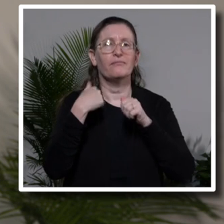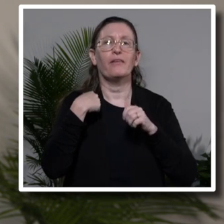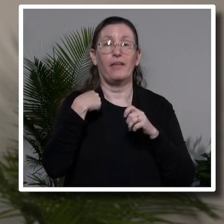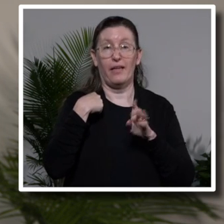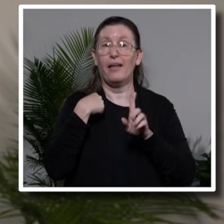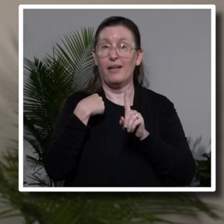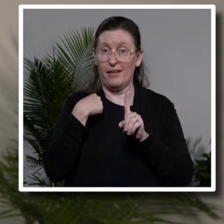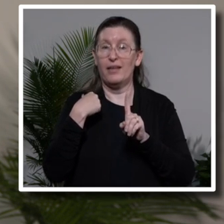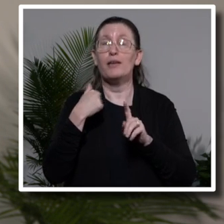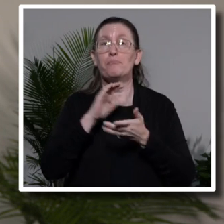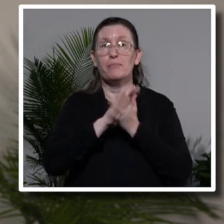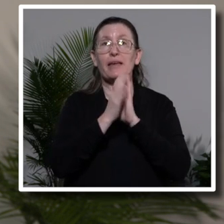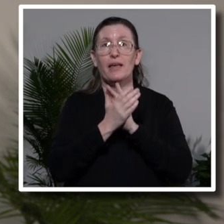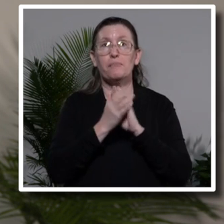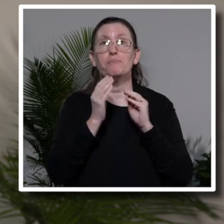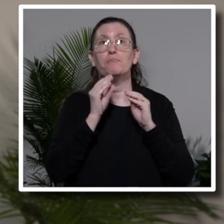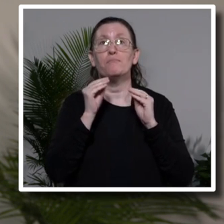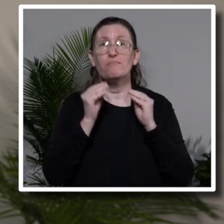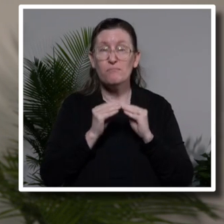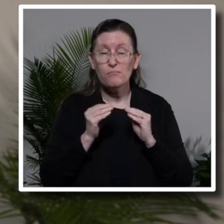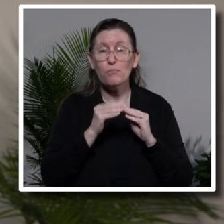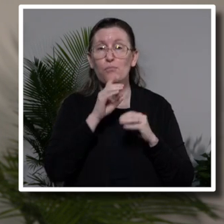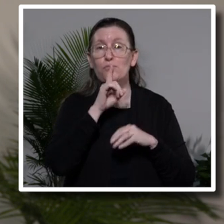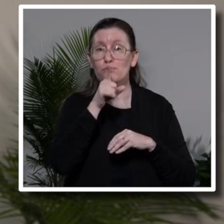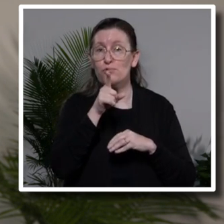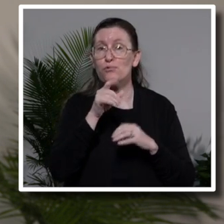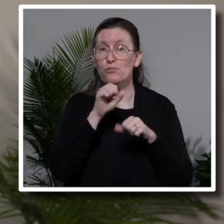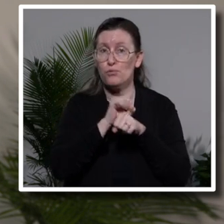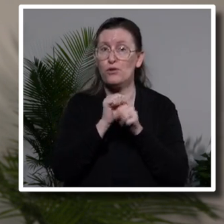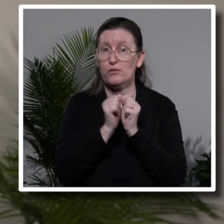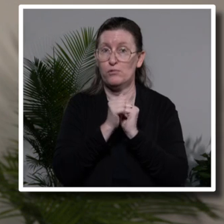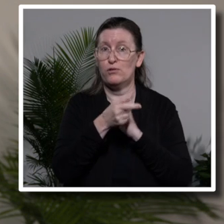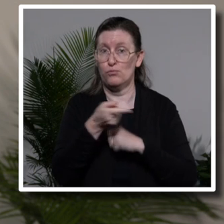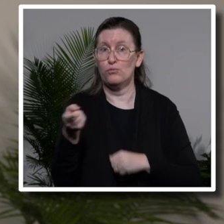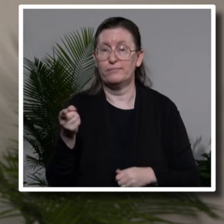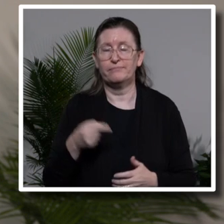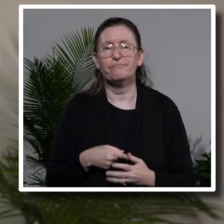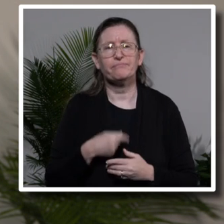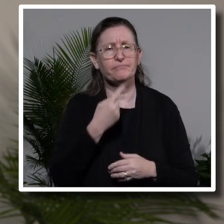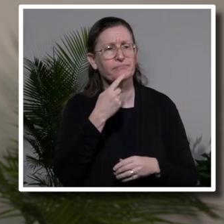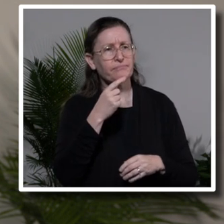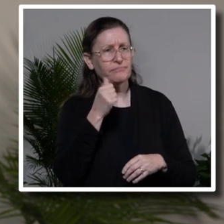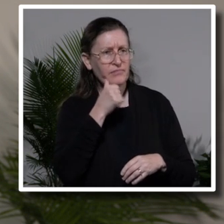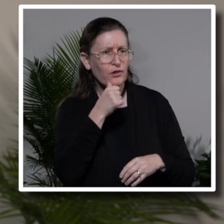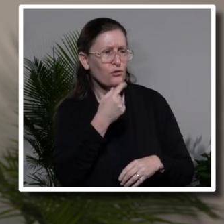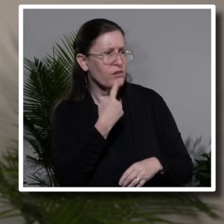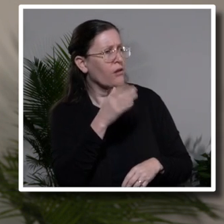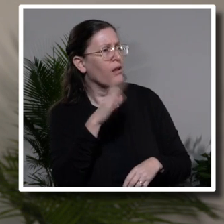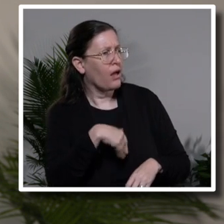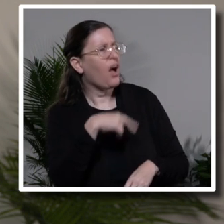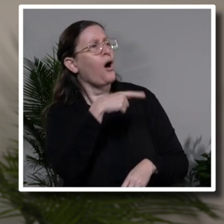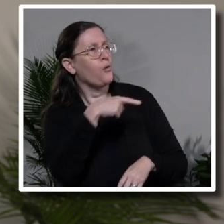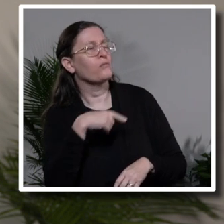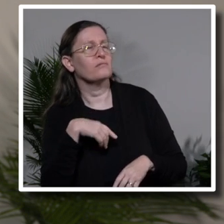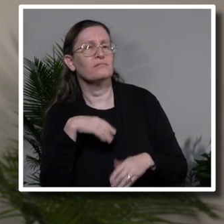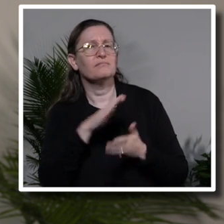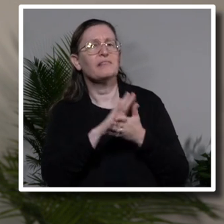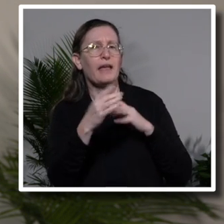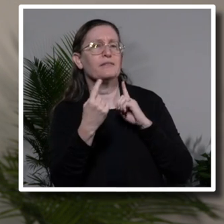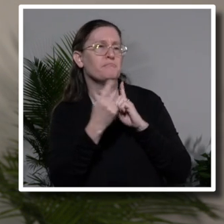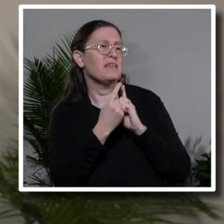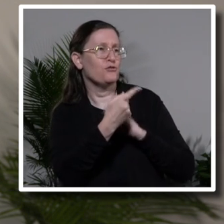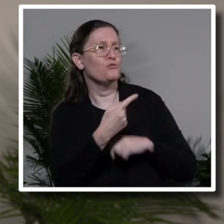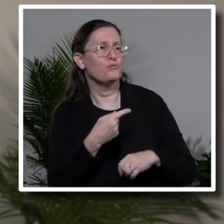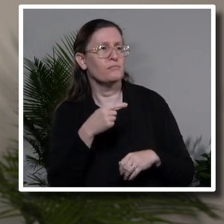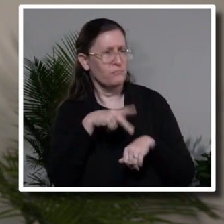thing that coincidentally became more true working with you all. She exclaimed, "Oh, you're our new principal. Nice to